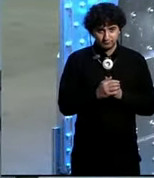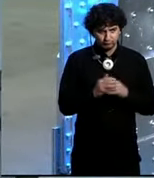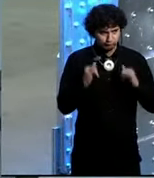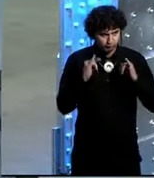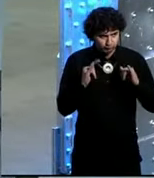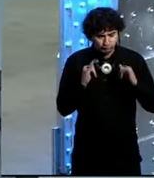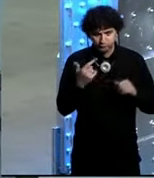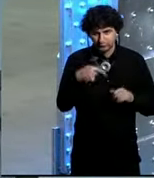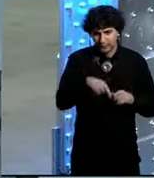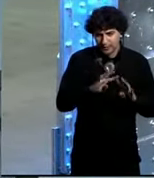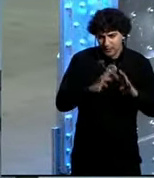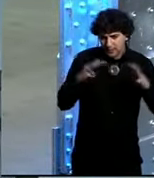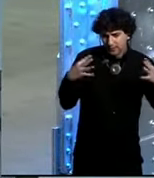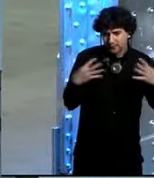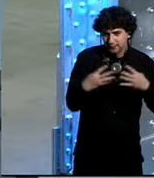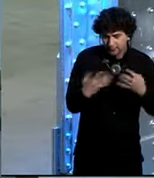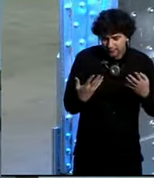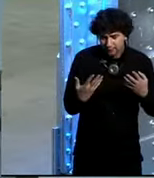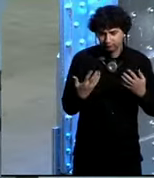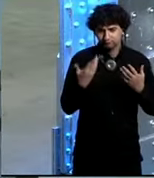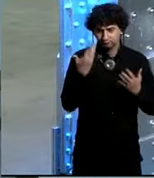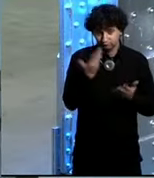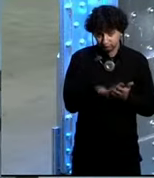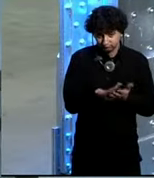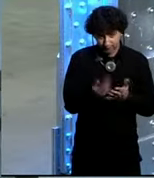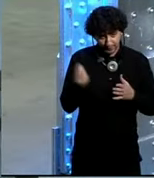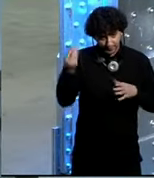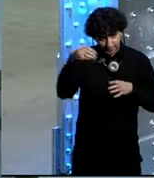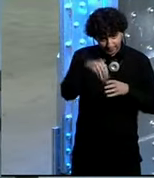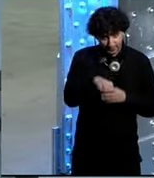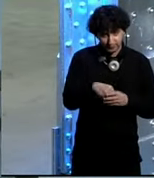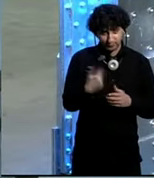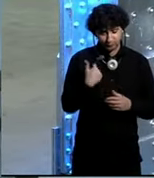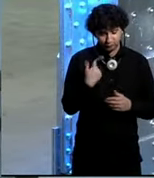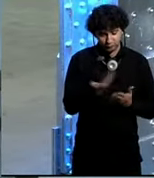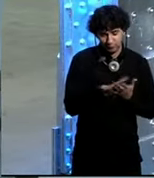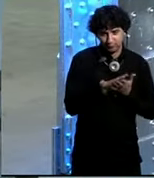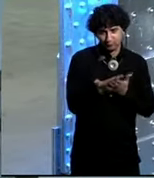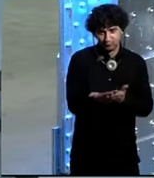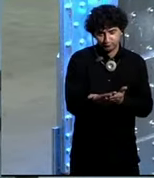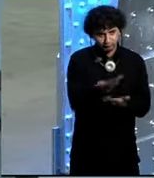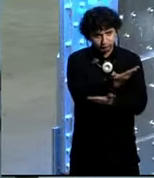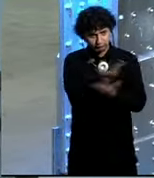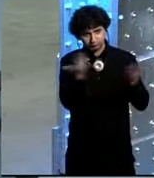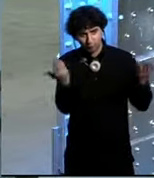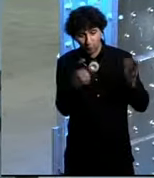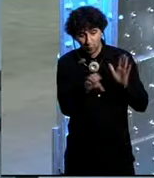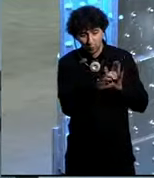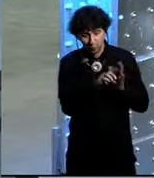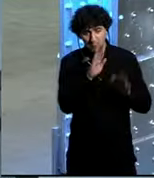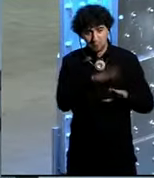releasing that code so anyone can create their own, and that it's the idea behind that is